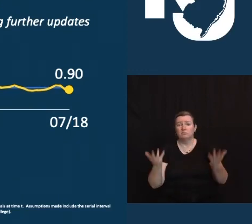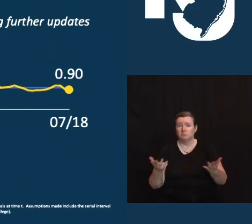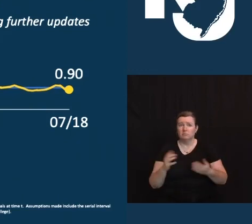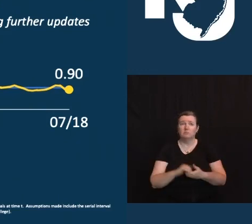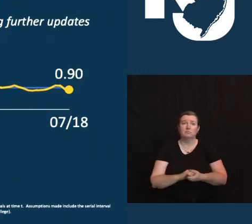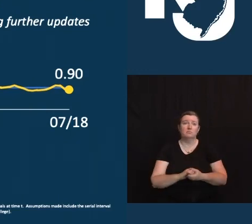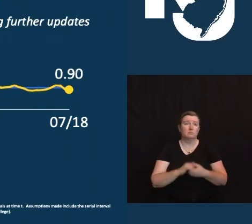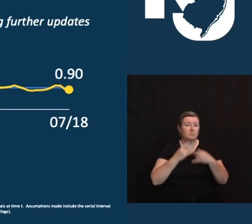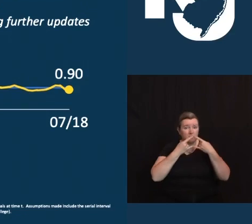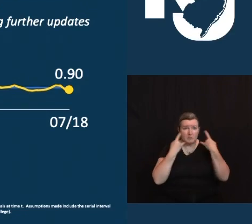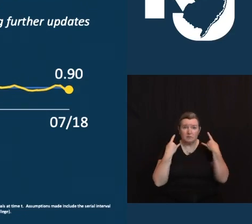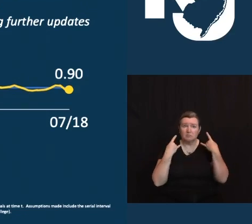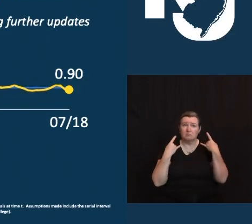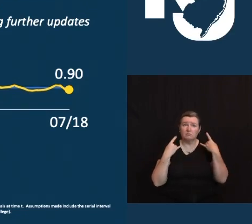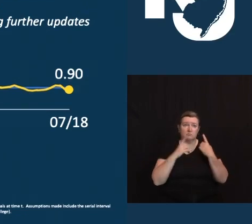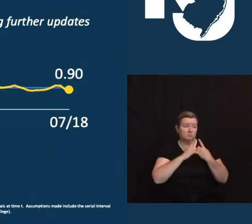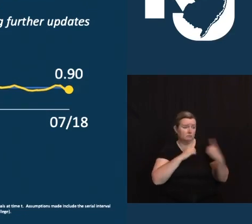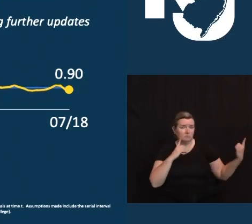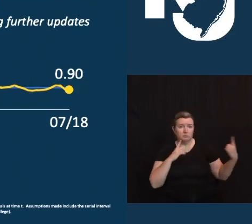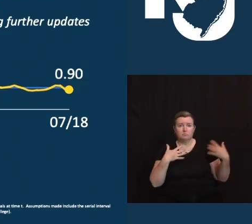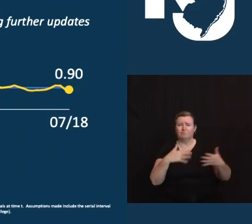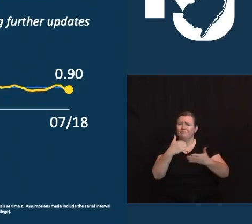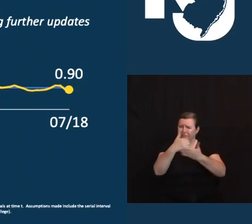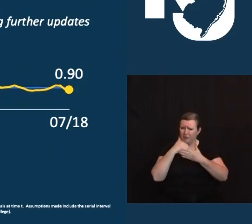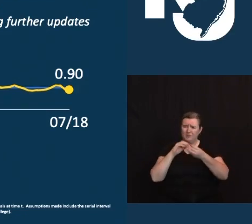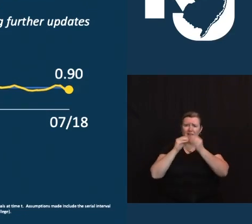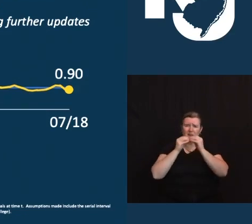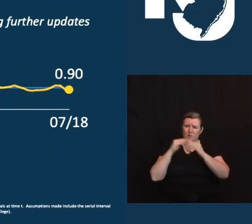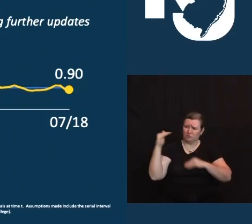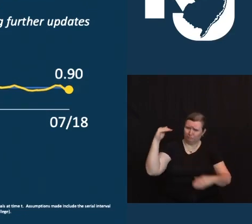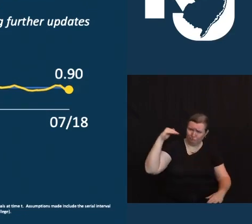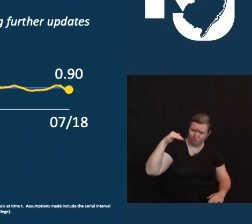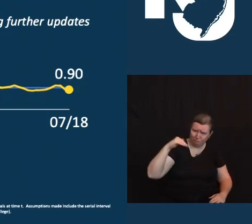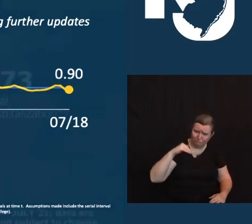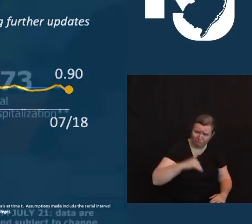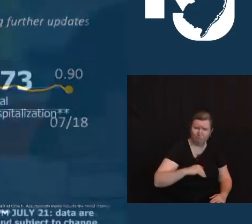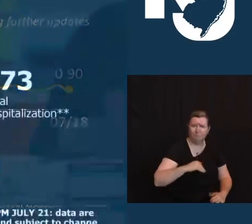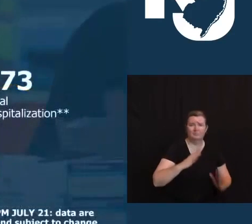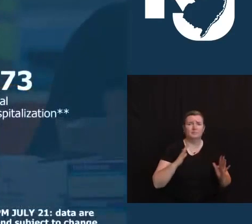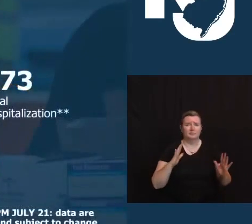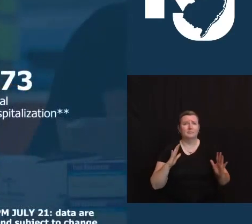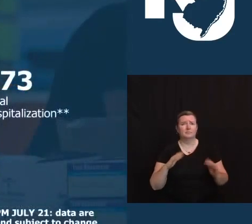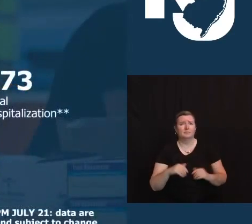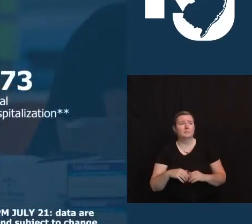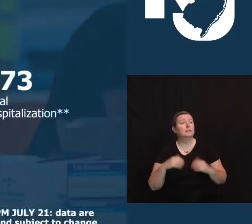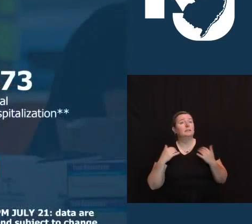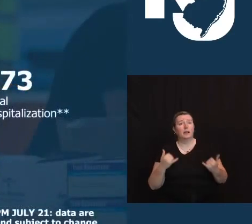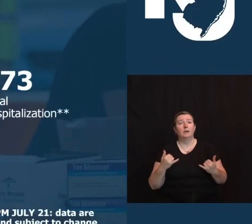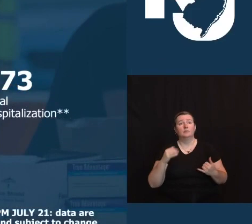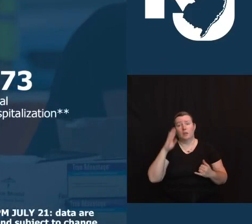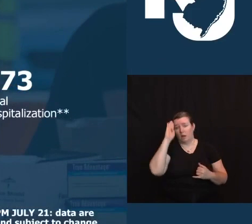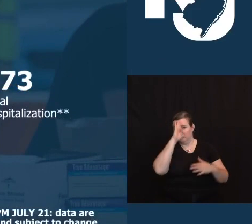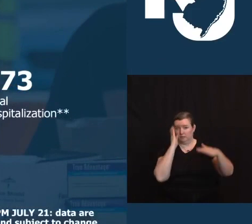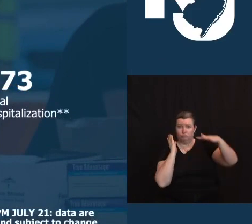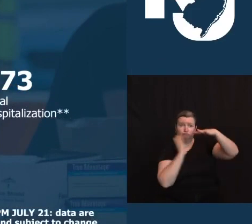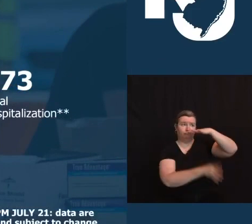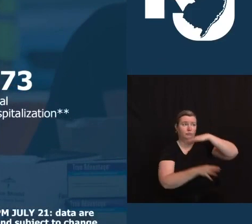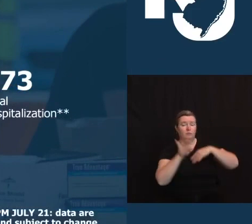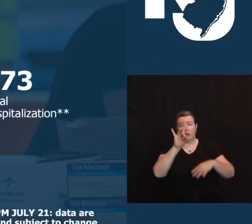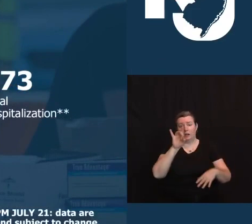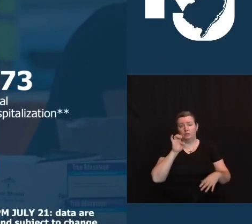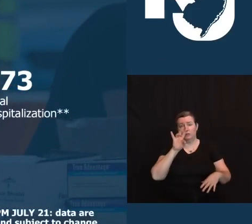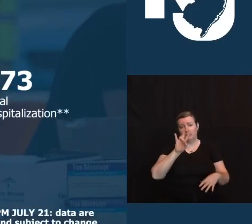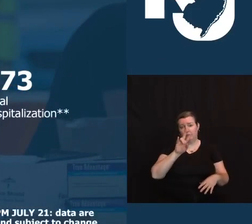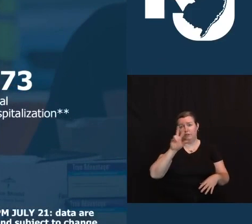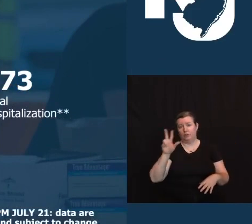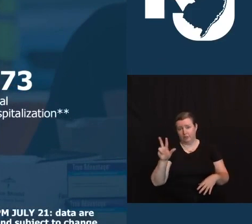these numbers as low as they are. So folks, let's keep them low. In our hospital, as of last night, we had 873